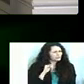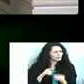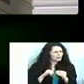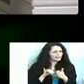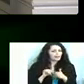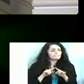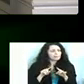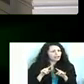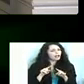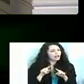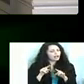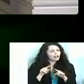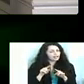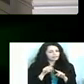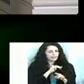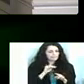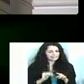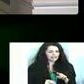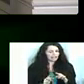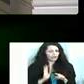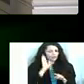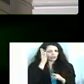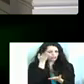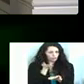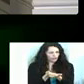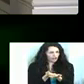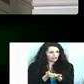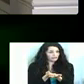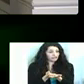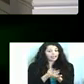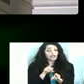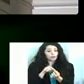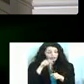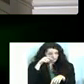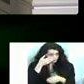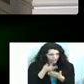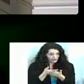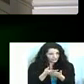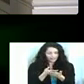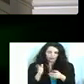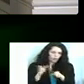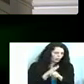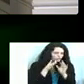that the Messiah is coming. And when he arrives, we'll get the whole story."